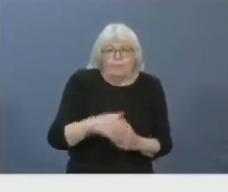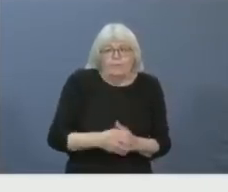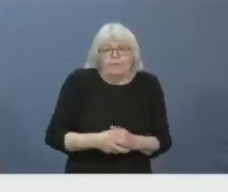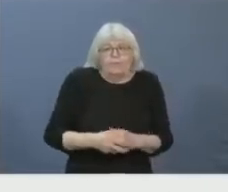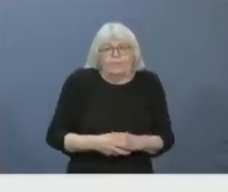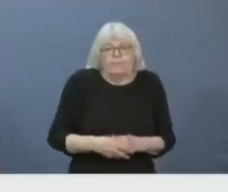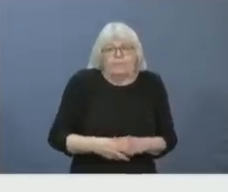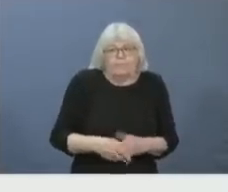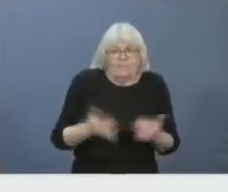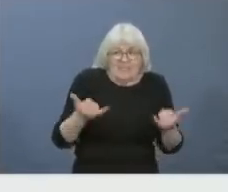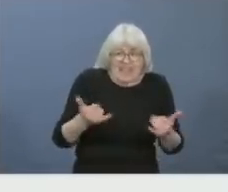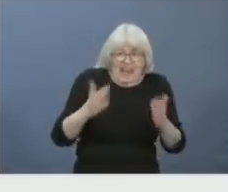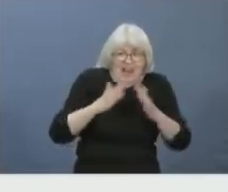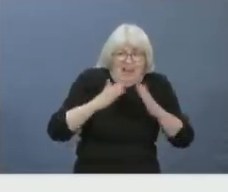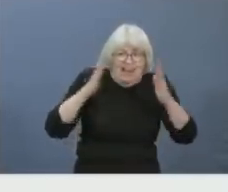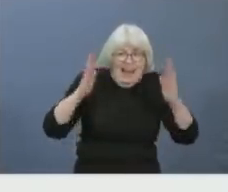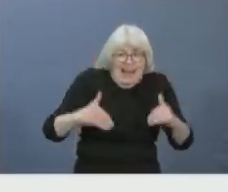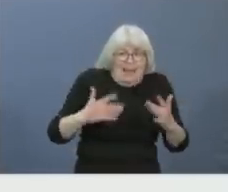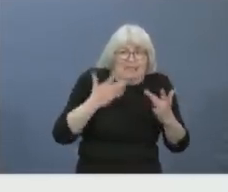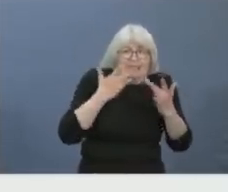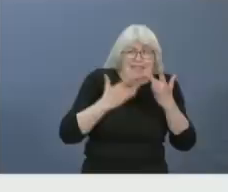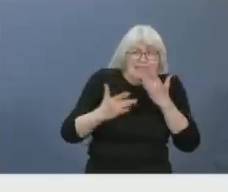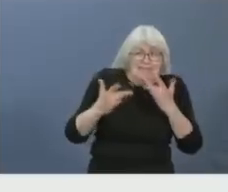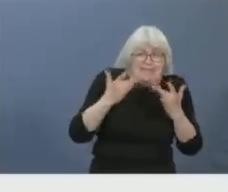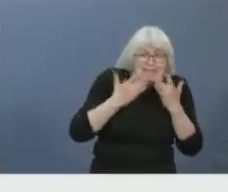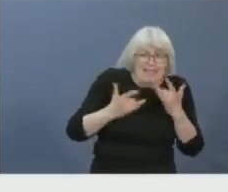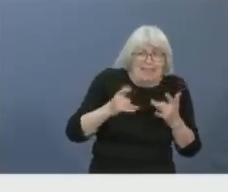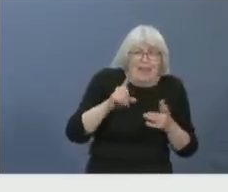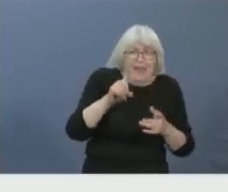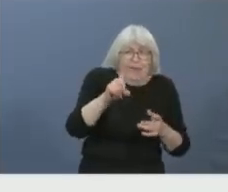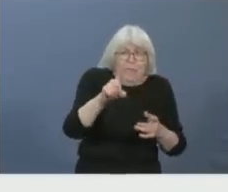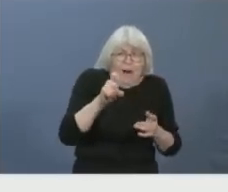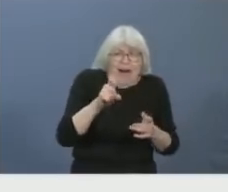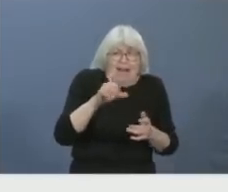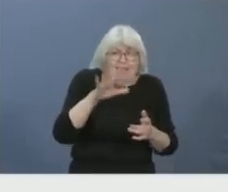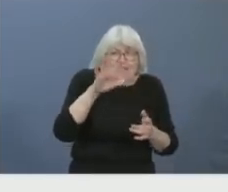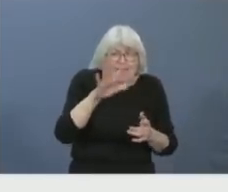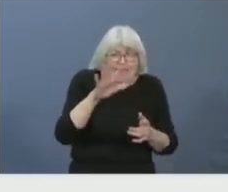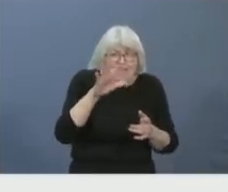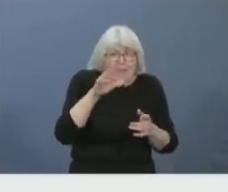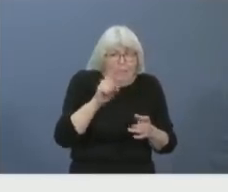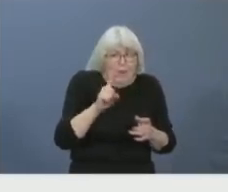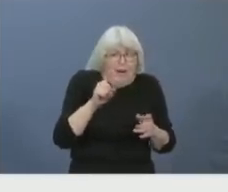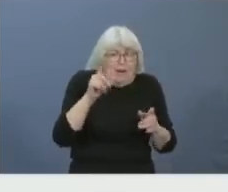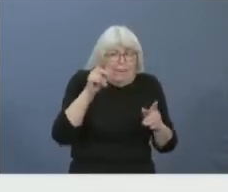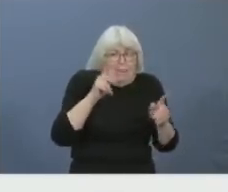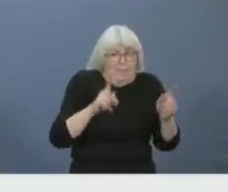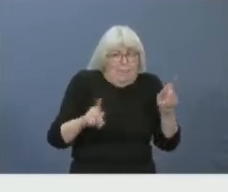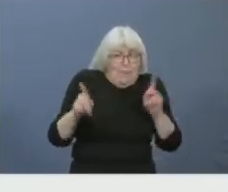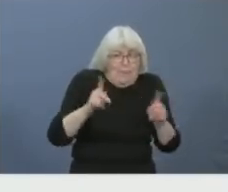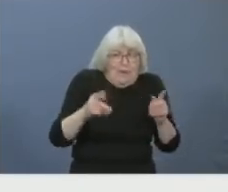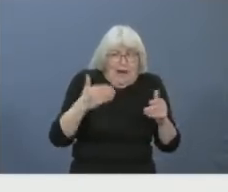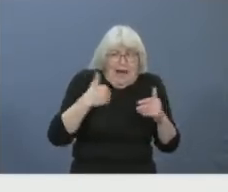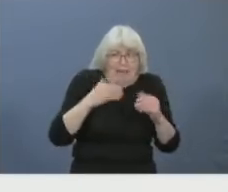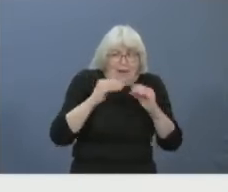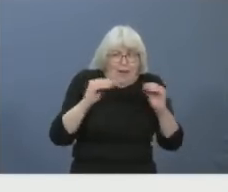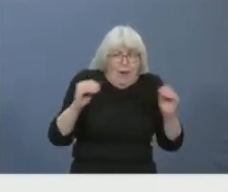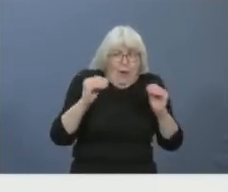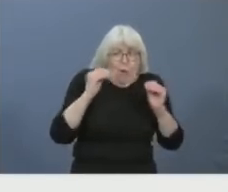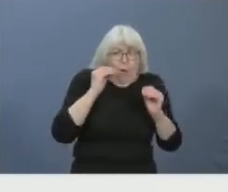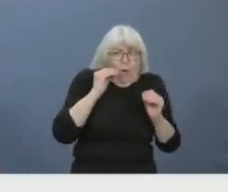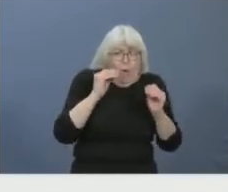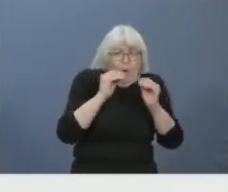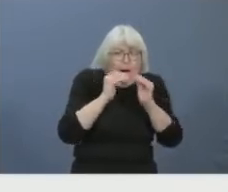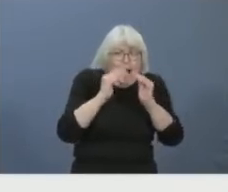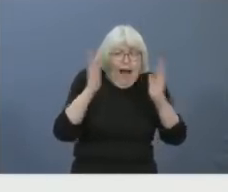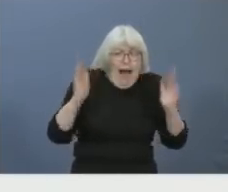we have 151 more people without homes in the Halifax area alone. We just asked the mayor about this, and he basically said he's